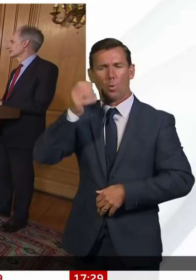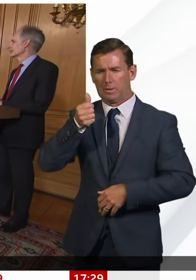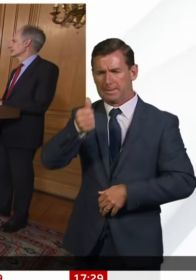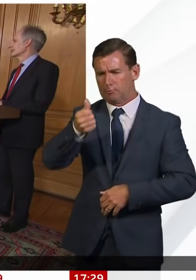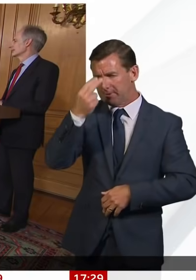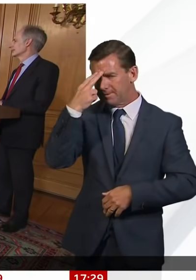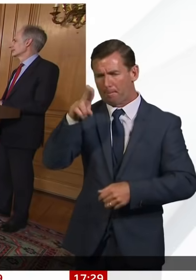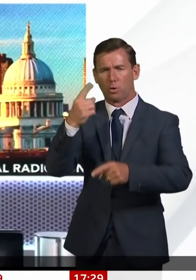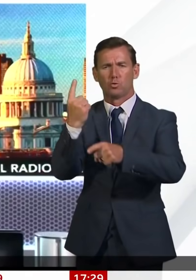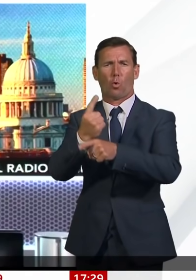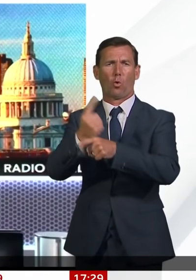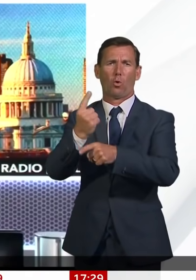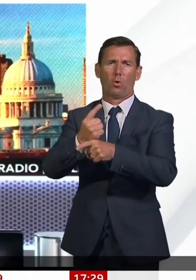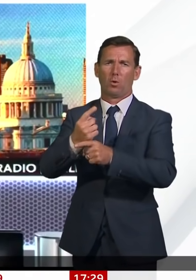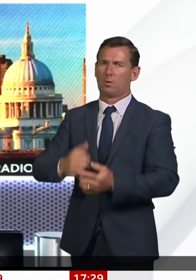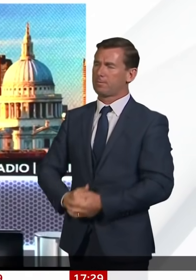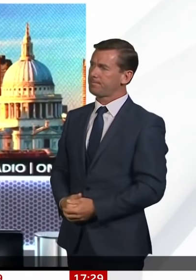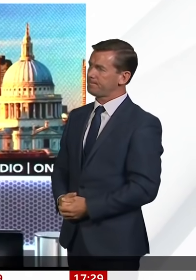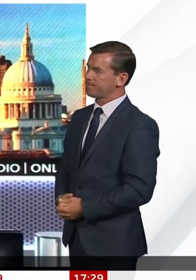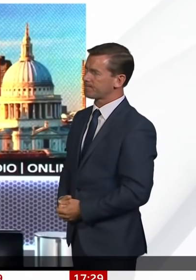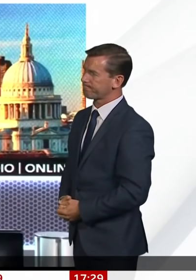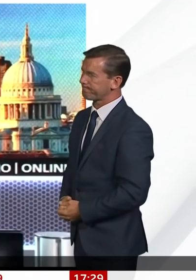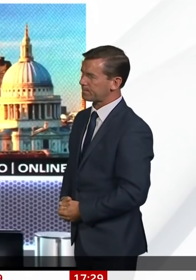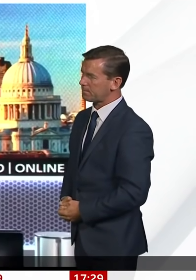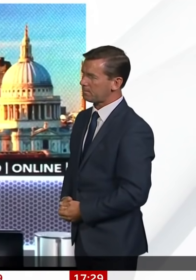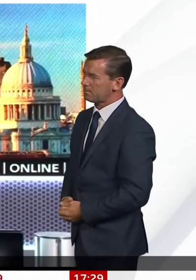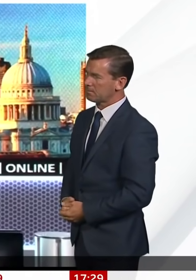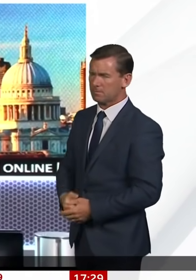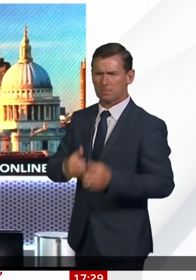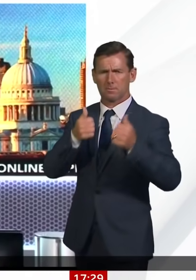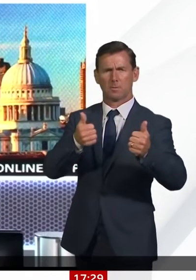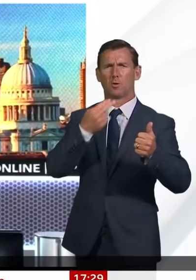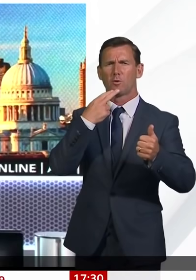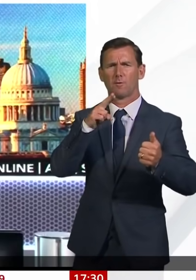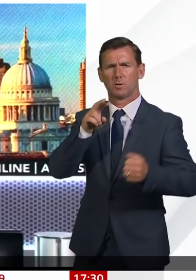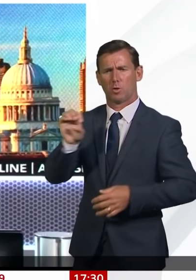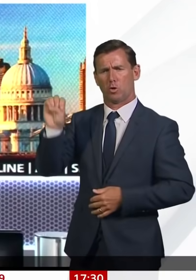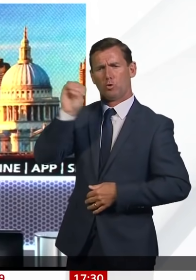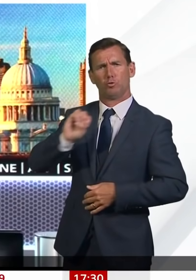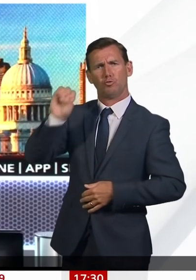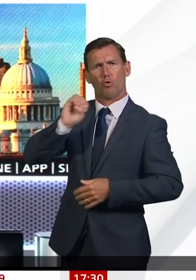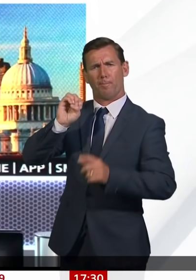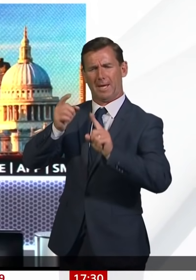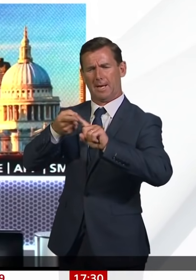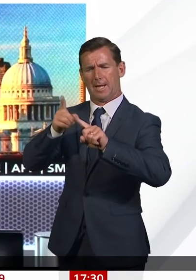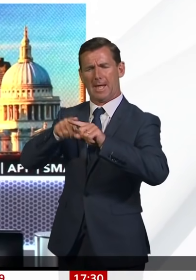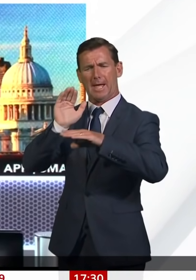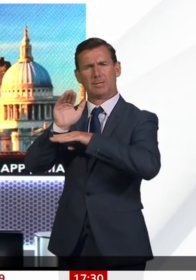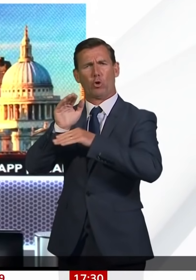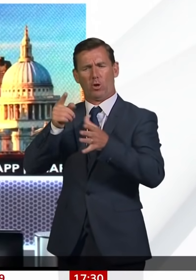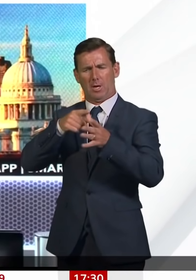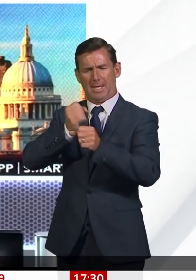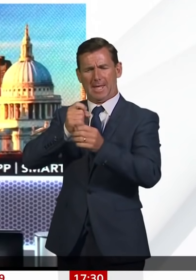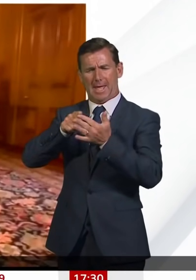Good afternoon, Secretary of State. A report by the EU agency, the European External Action Service, to be published